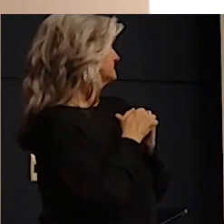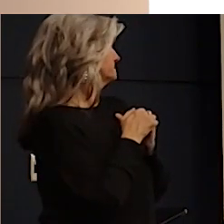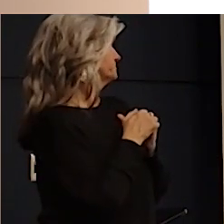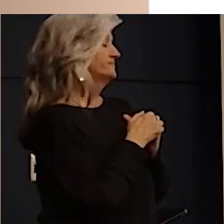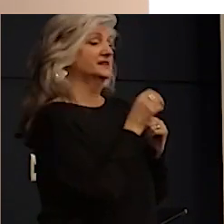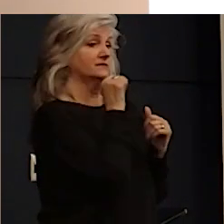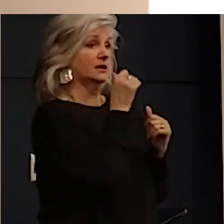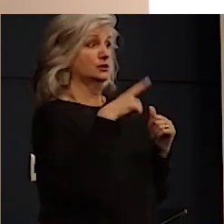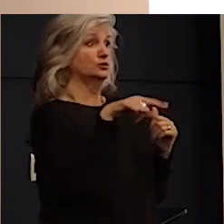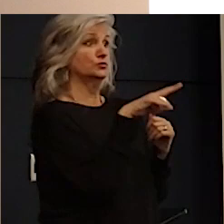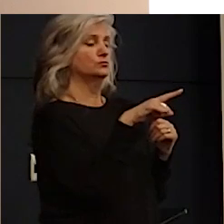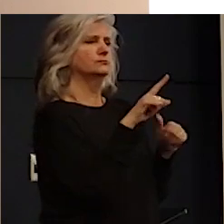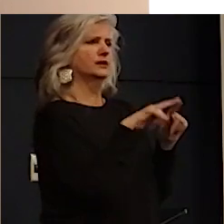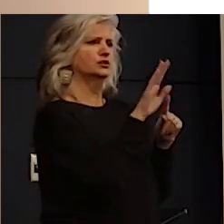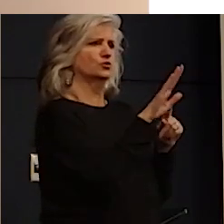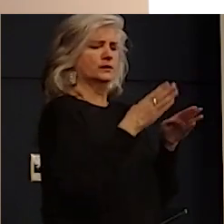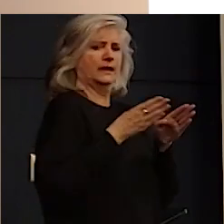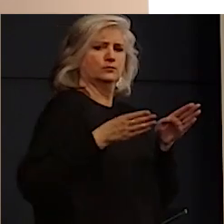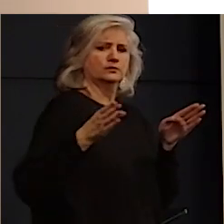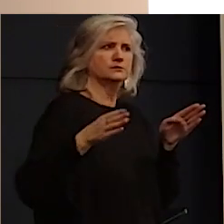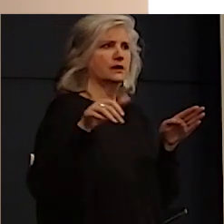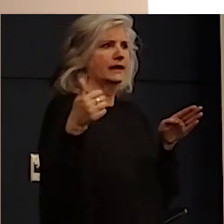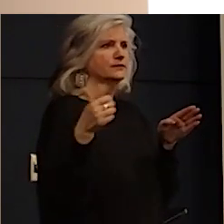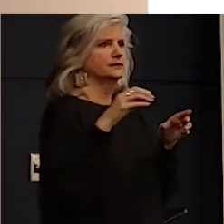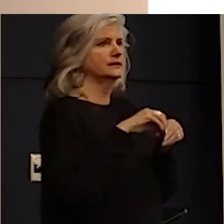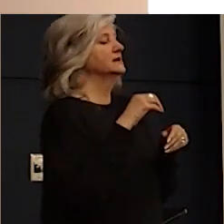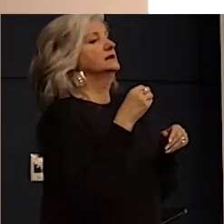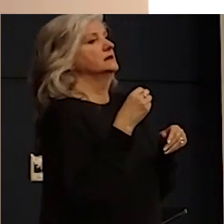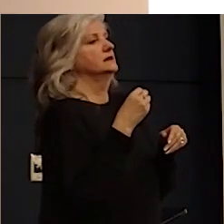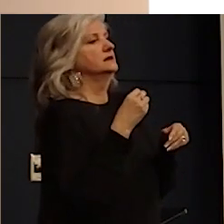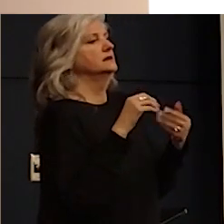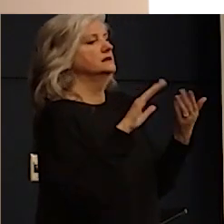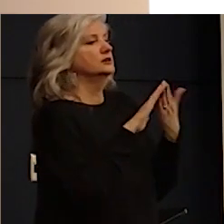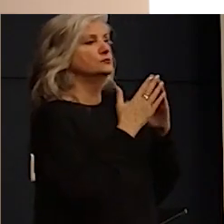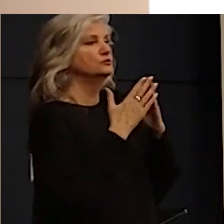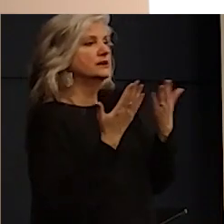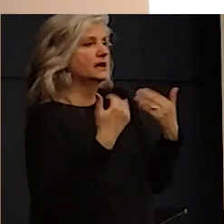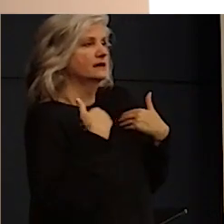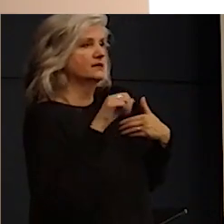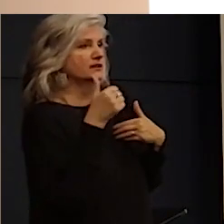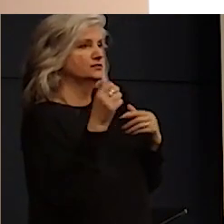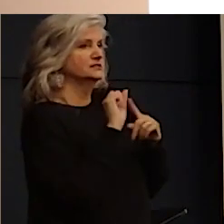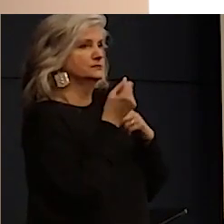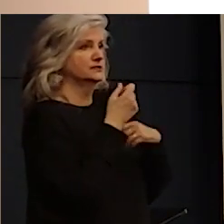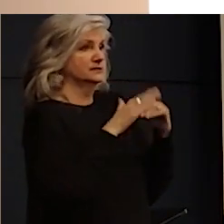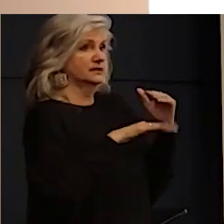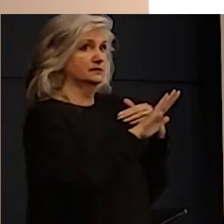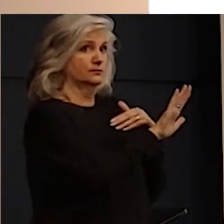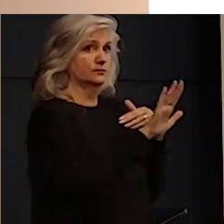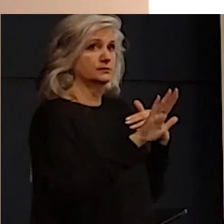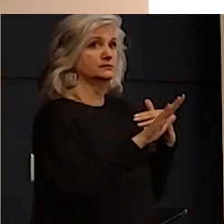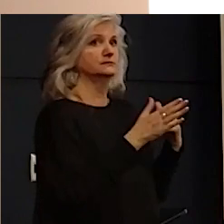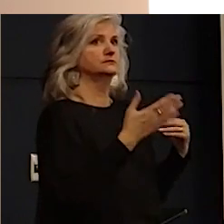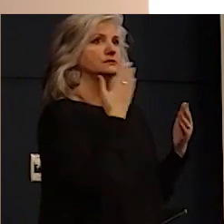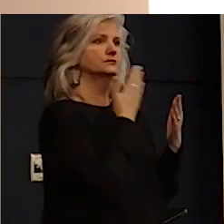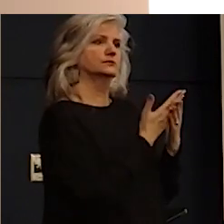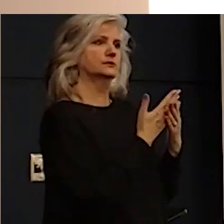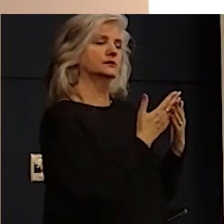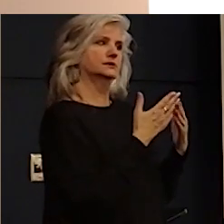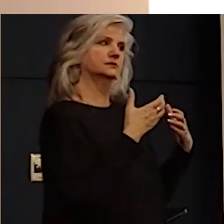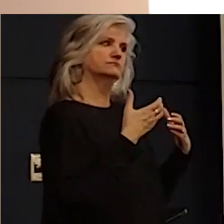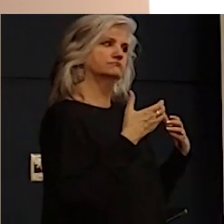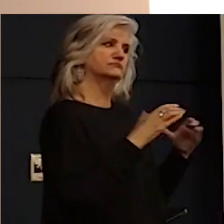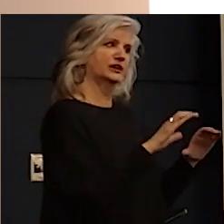if not for you, what about your neighbors or others in the community that are vulnerable, who maybe have different circumstances than yourself? This is a great chance to show your solidarity